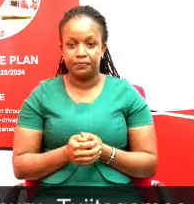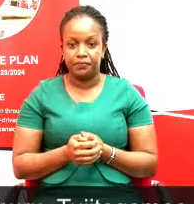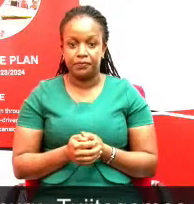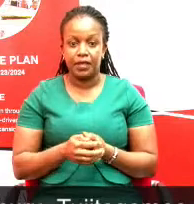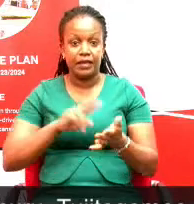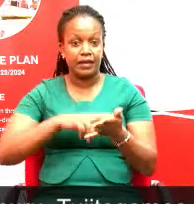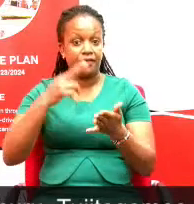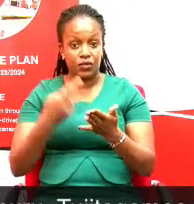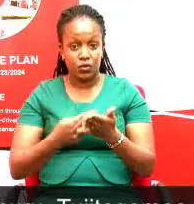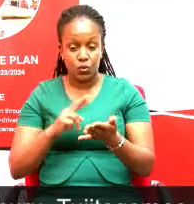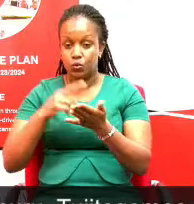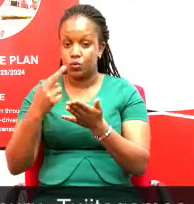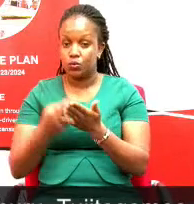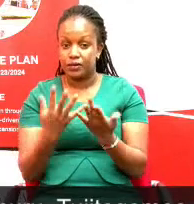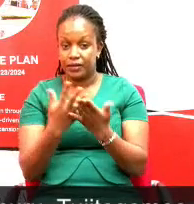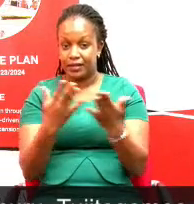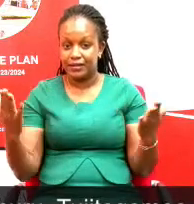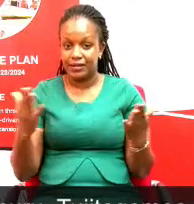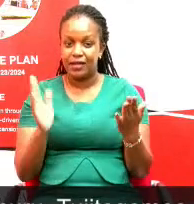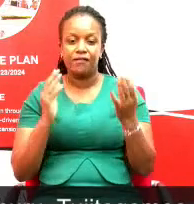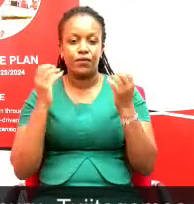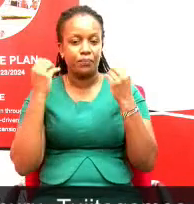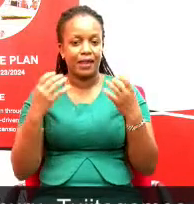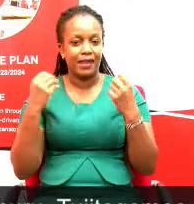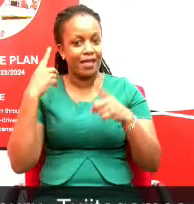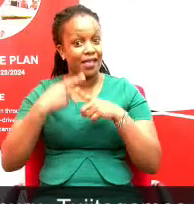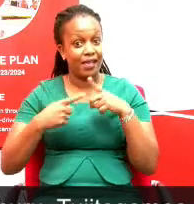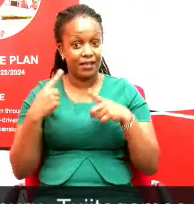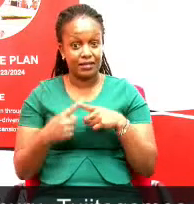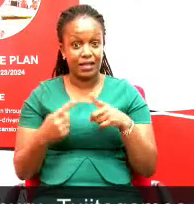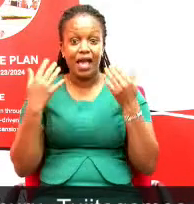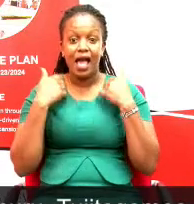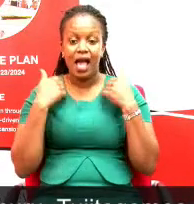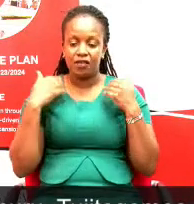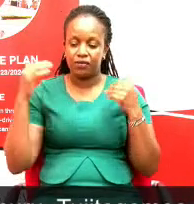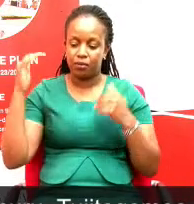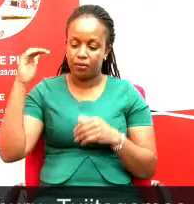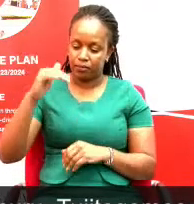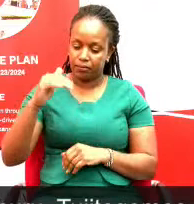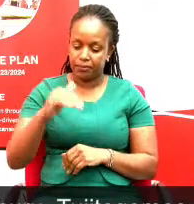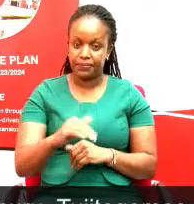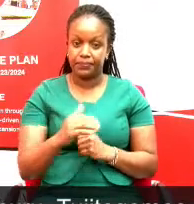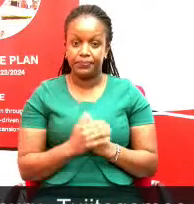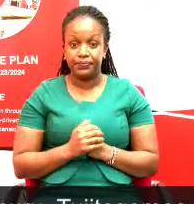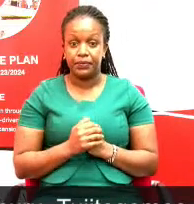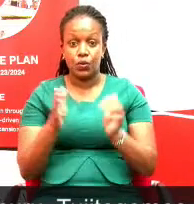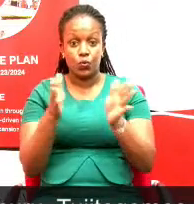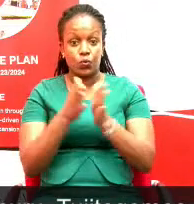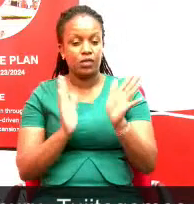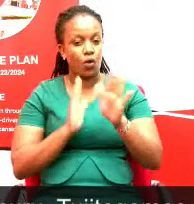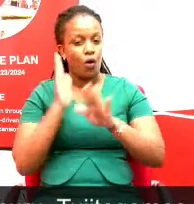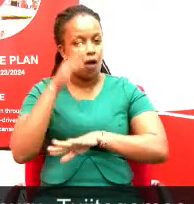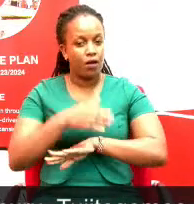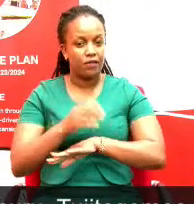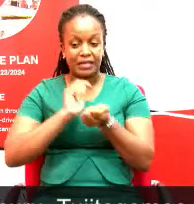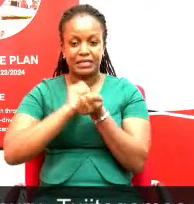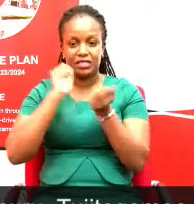Revenue streams have over the years shrunk, and coupled with the